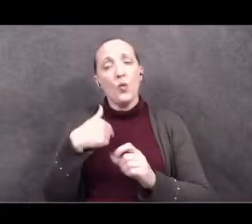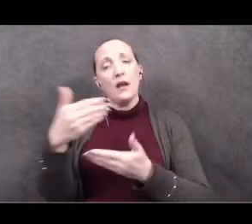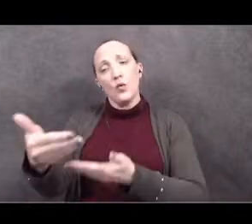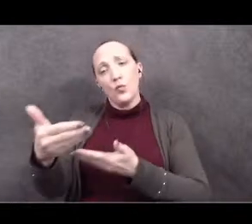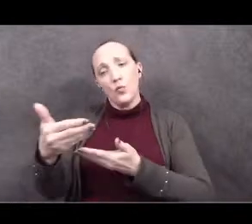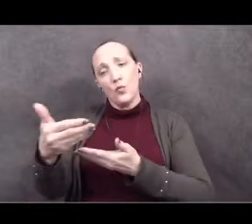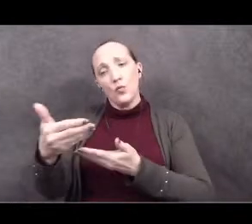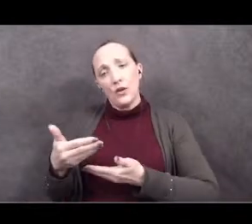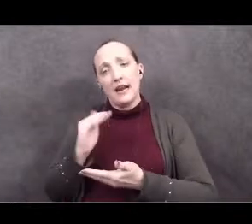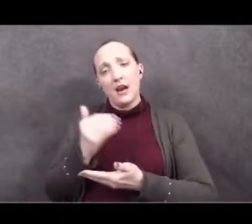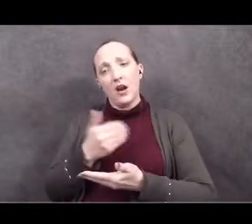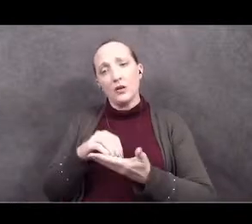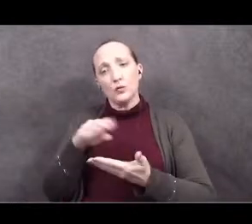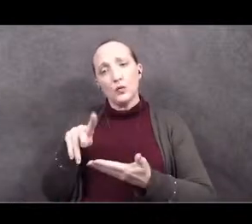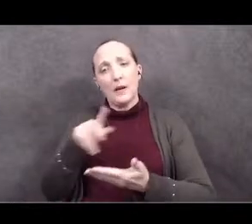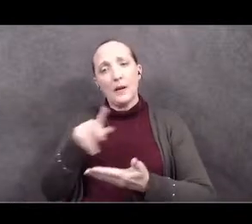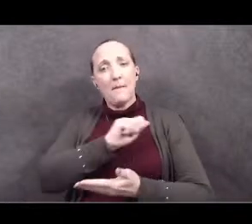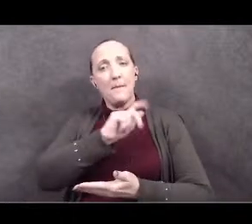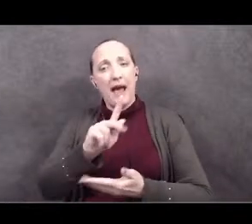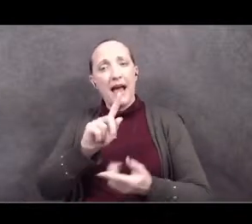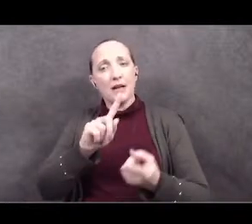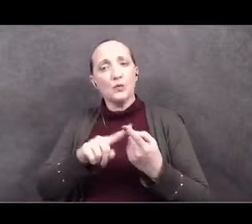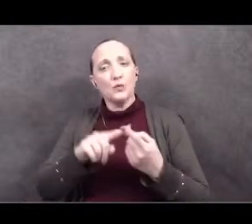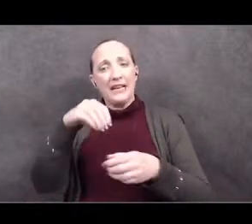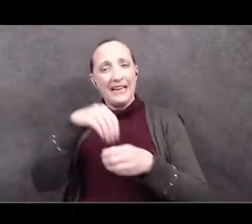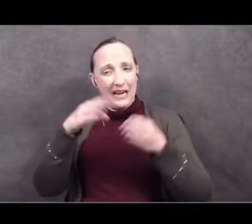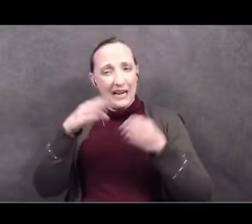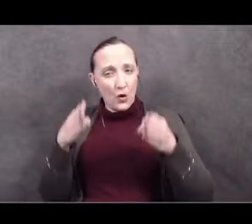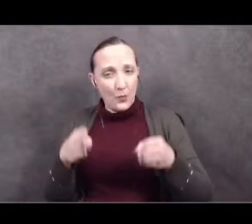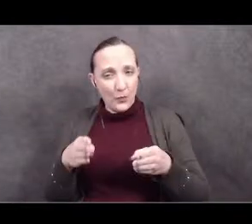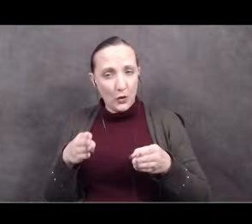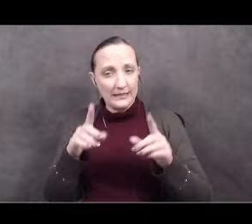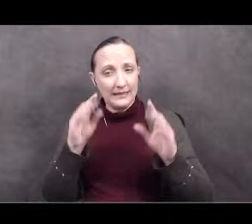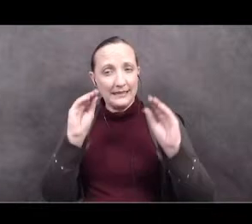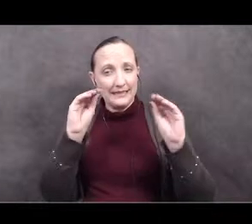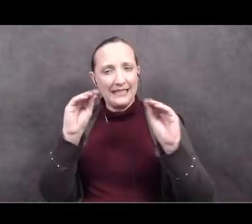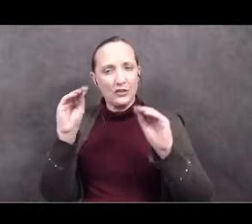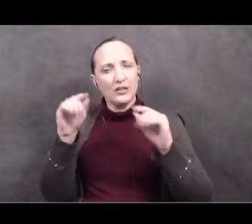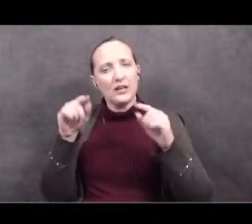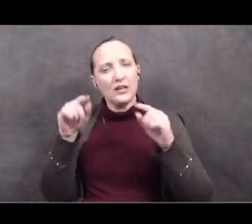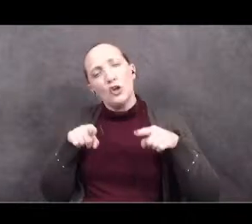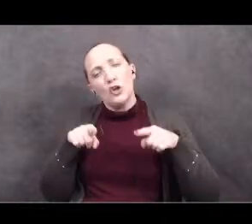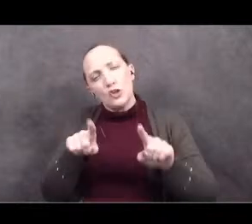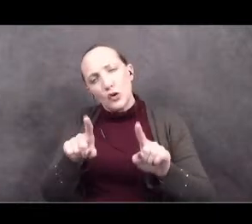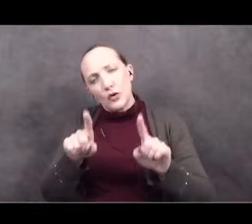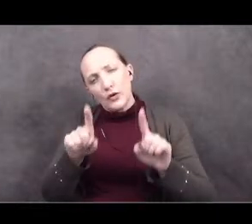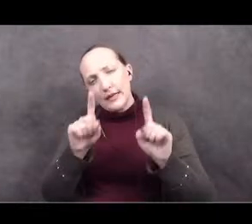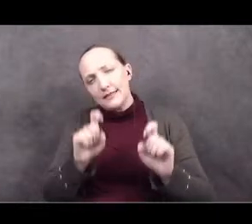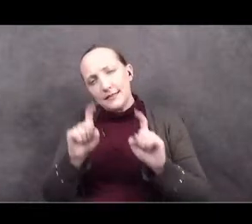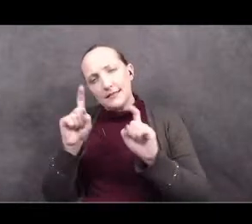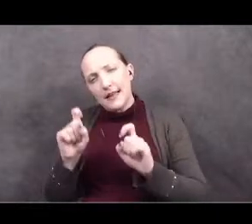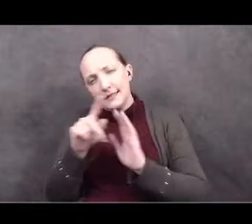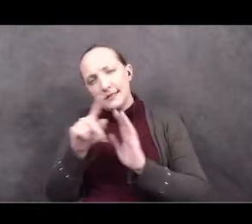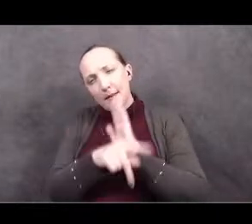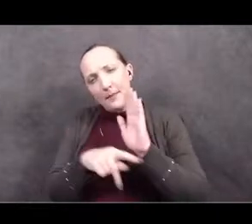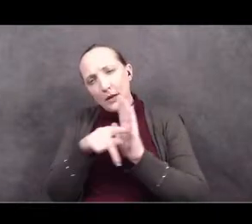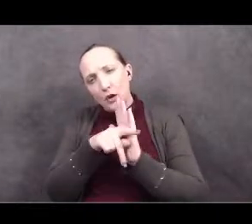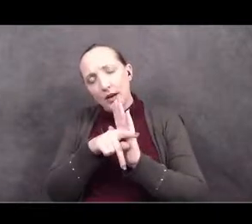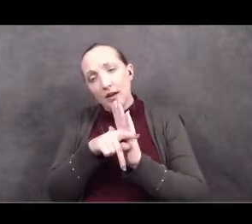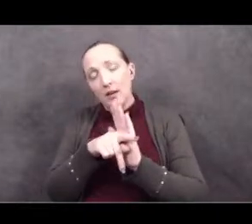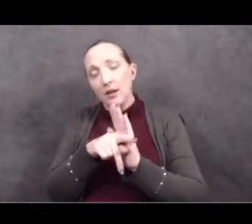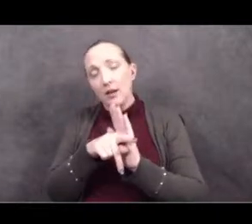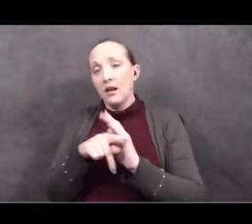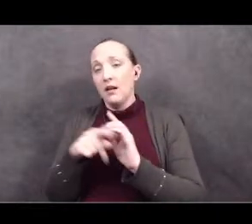to person teaching during the testing period having to make the transition from distance